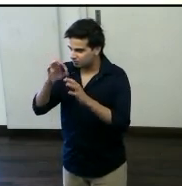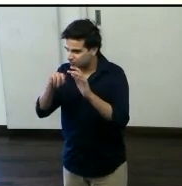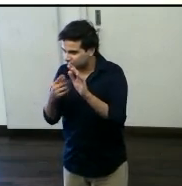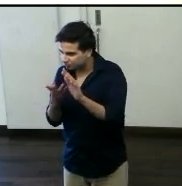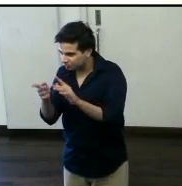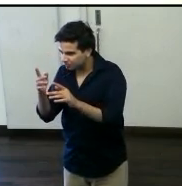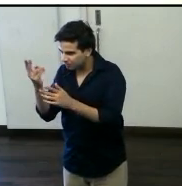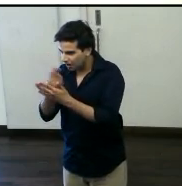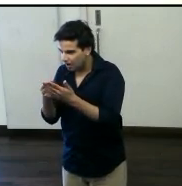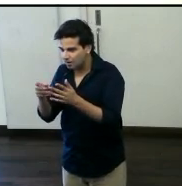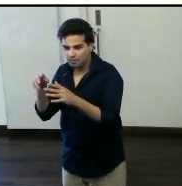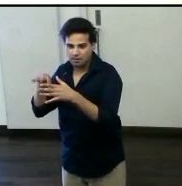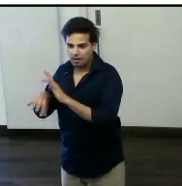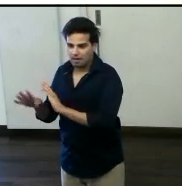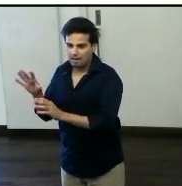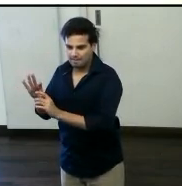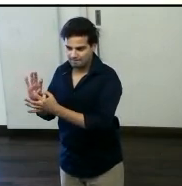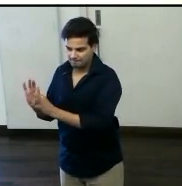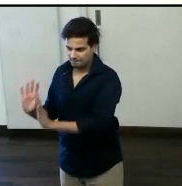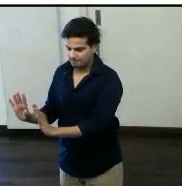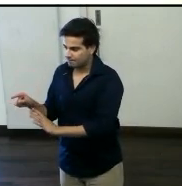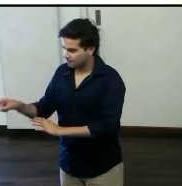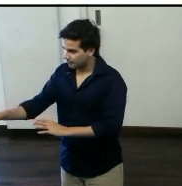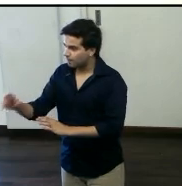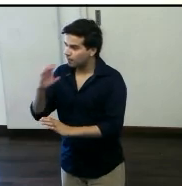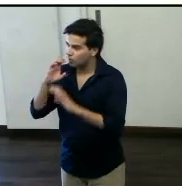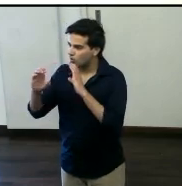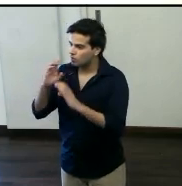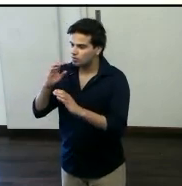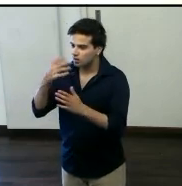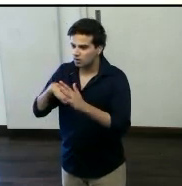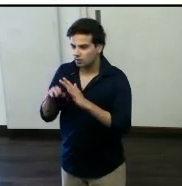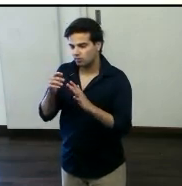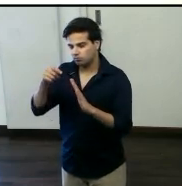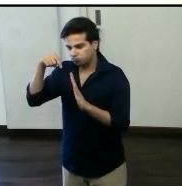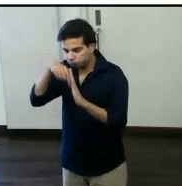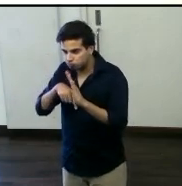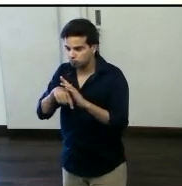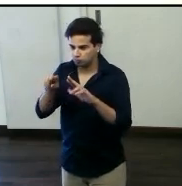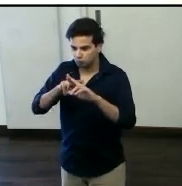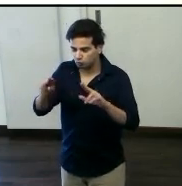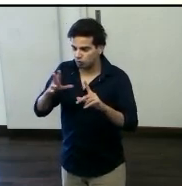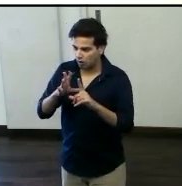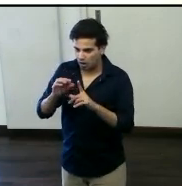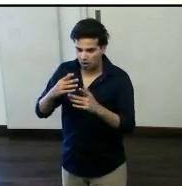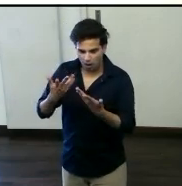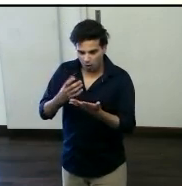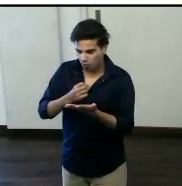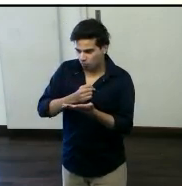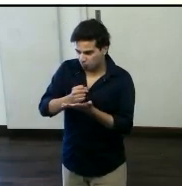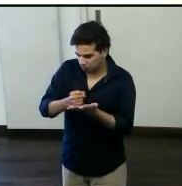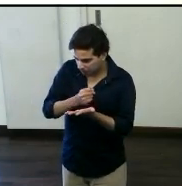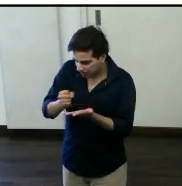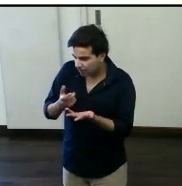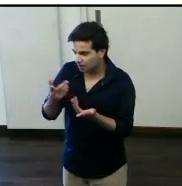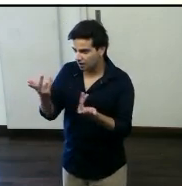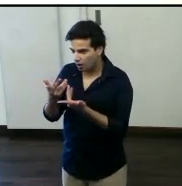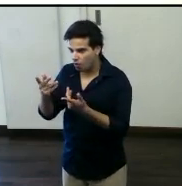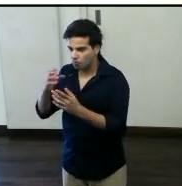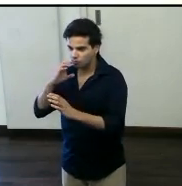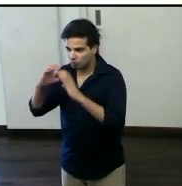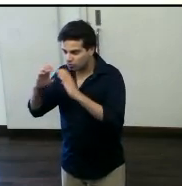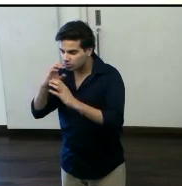our edges. Their conversation will offer unique insights into meaning making, both in visual art and